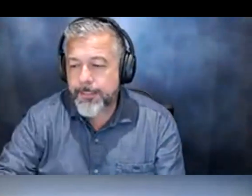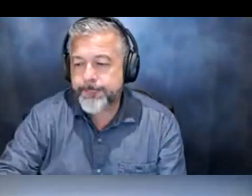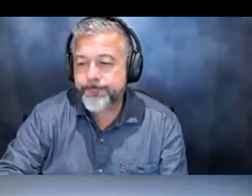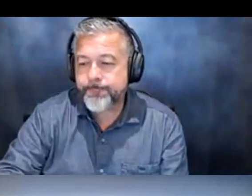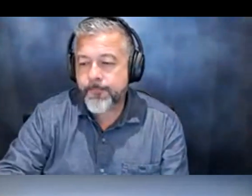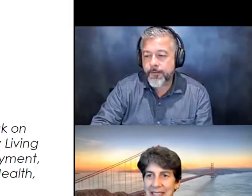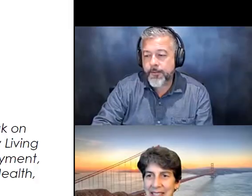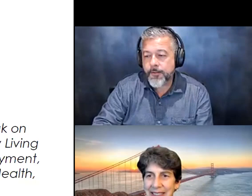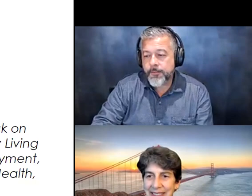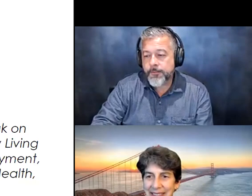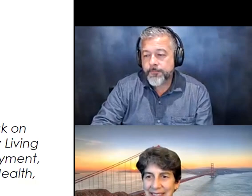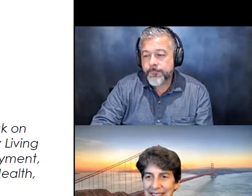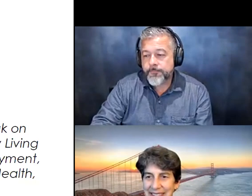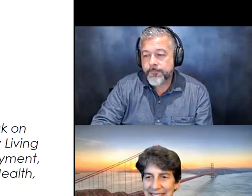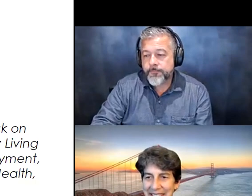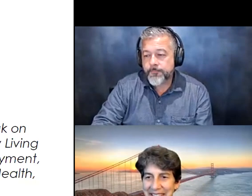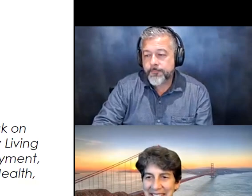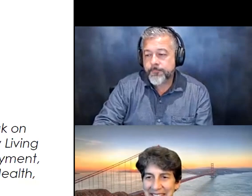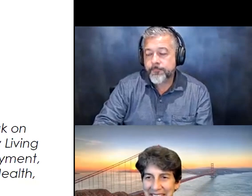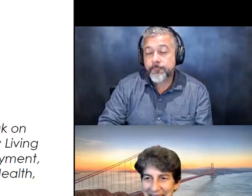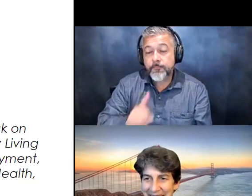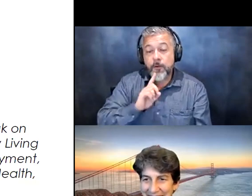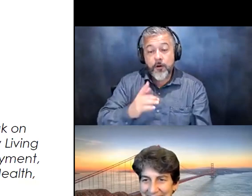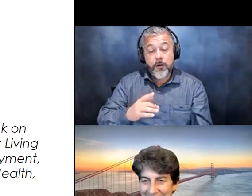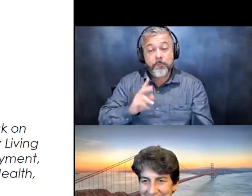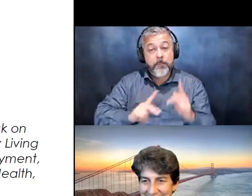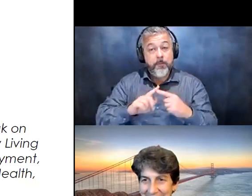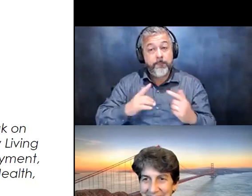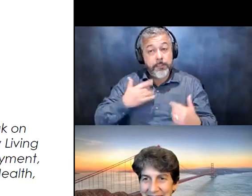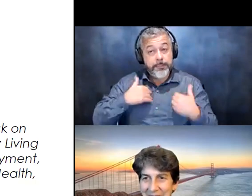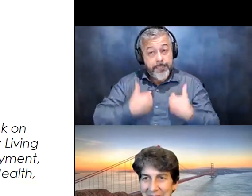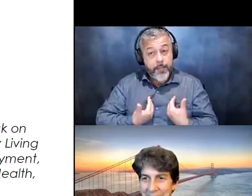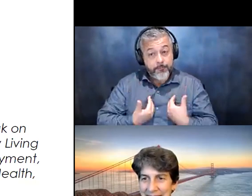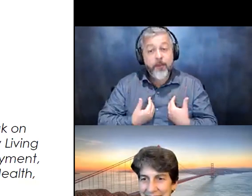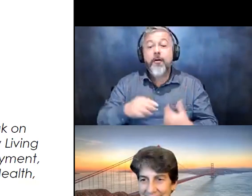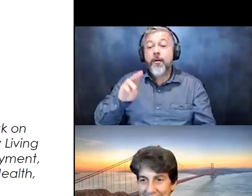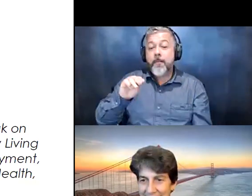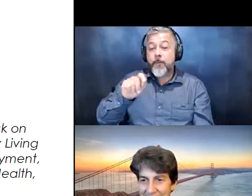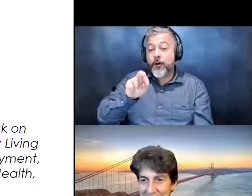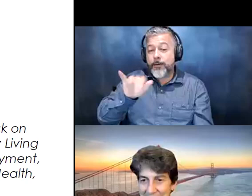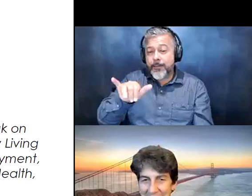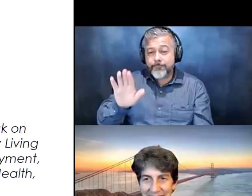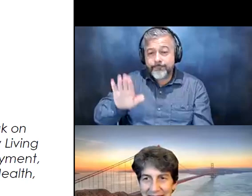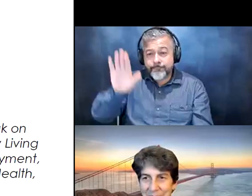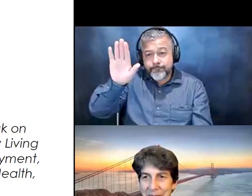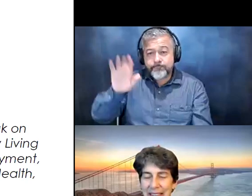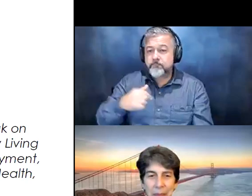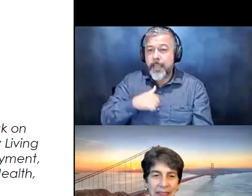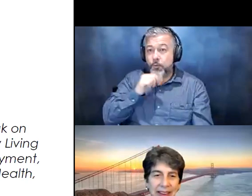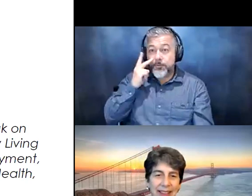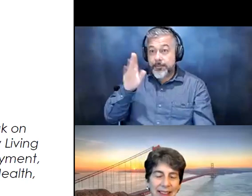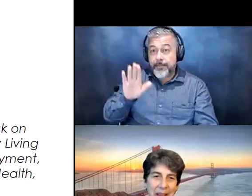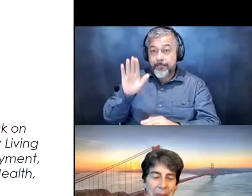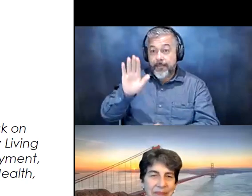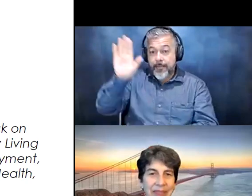Are people getting tired? I see Marty has his hand up. Well, thank you. I'm not seeing hands, so thank you for the